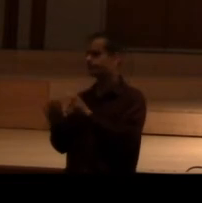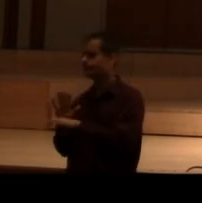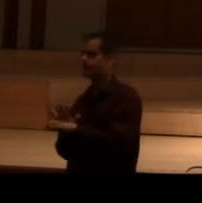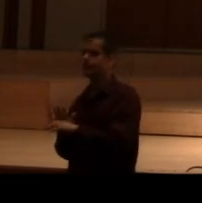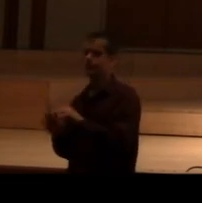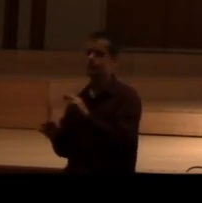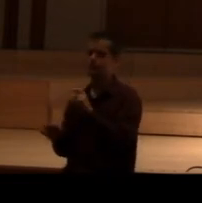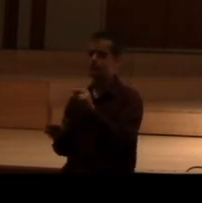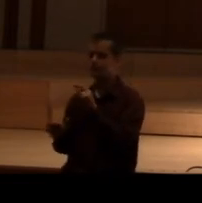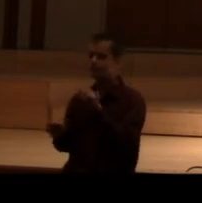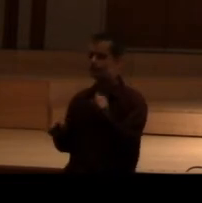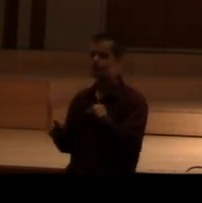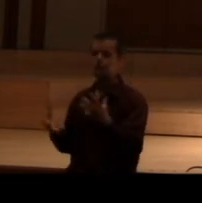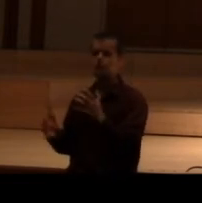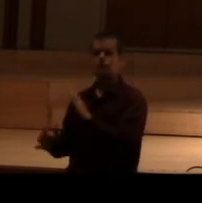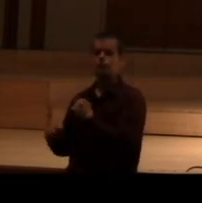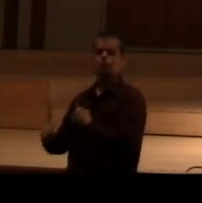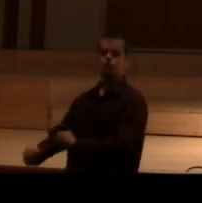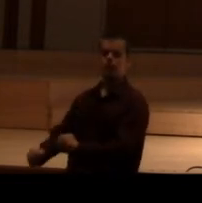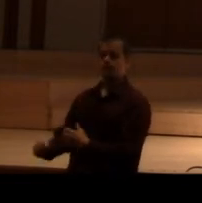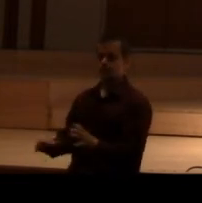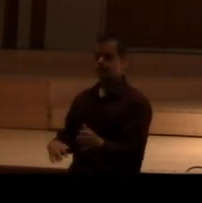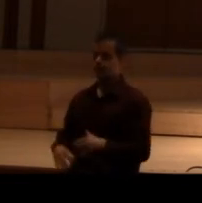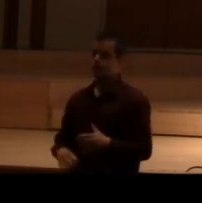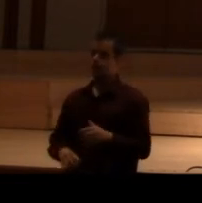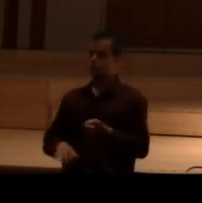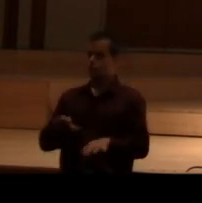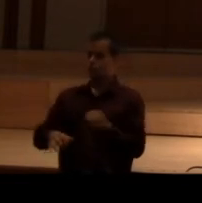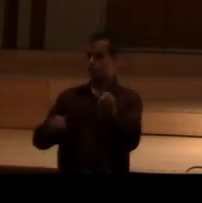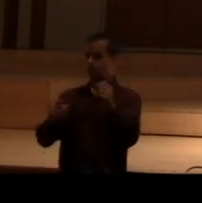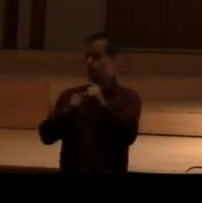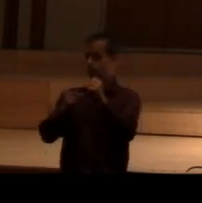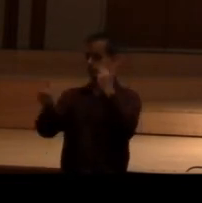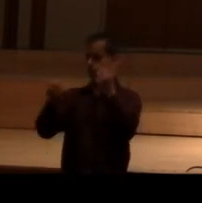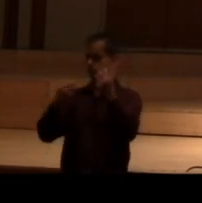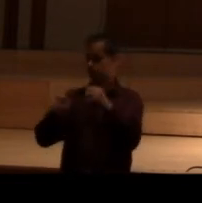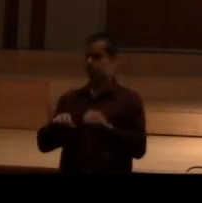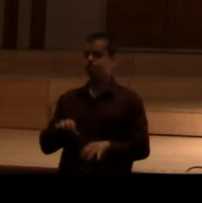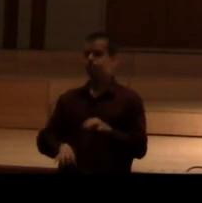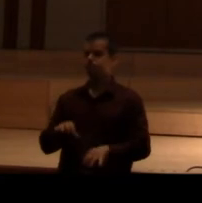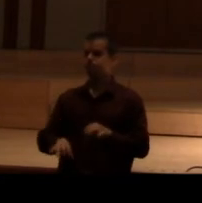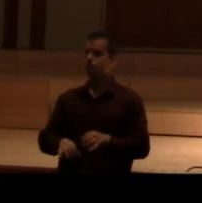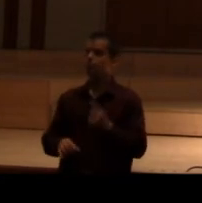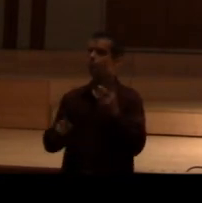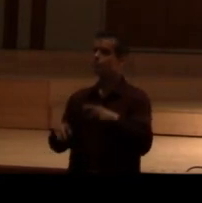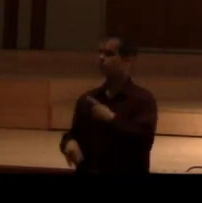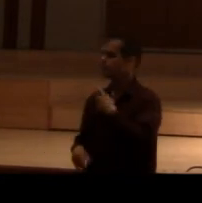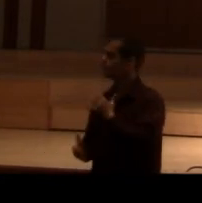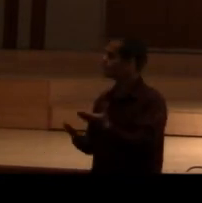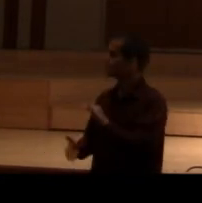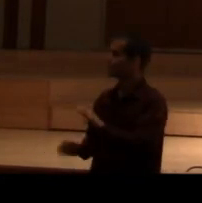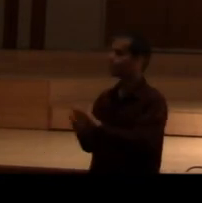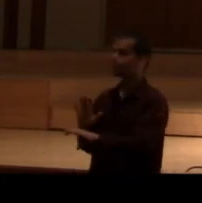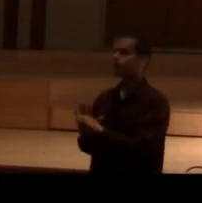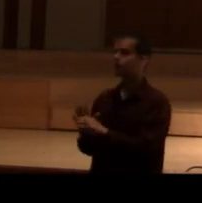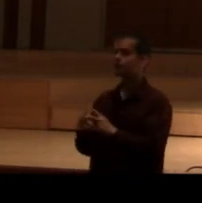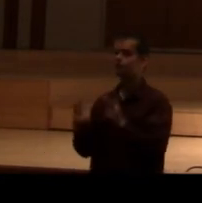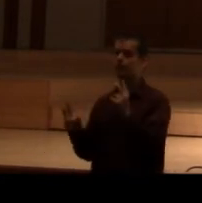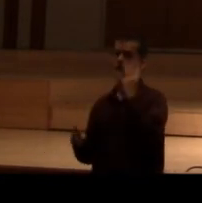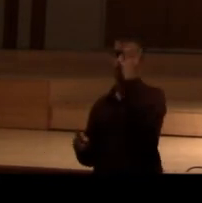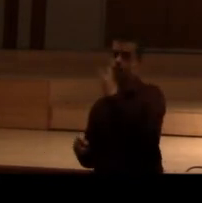and what are her strengths or his strengths? So I'm typing up these words, and somebody says, well, maybe this character is really